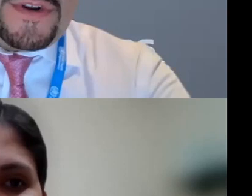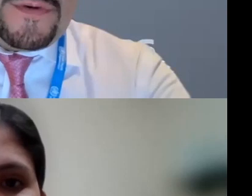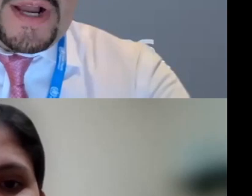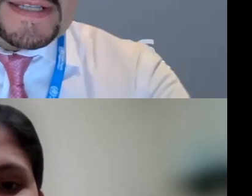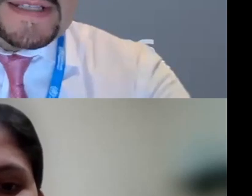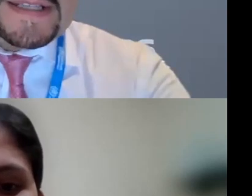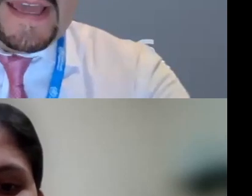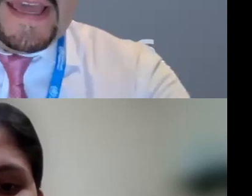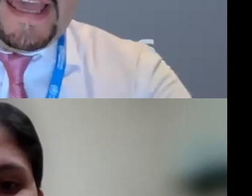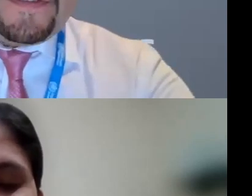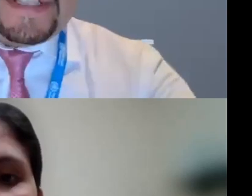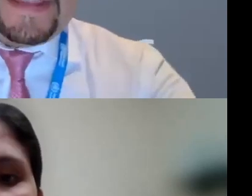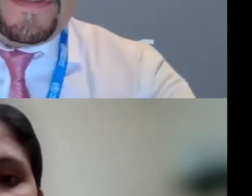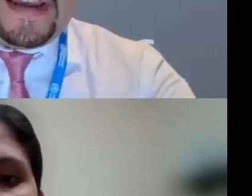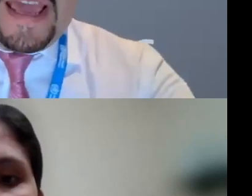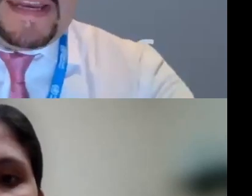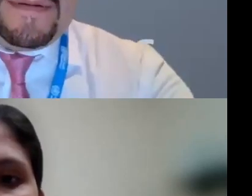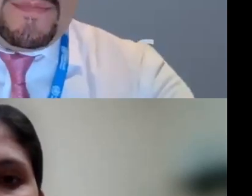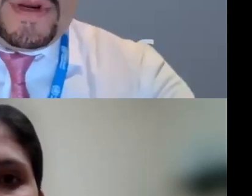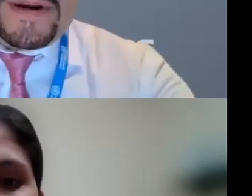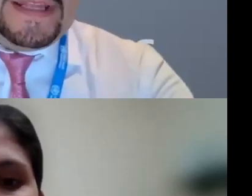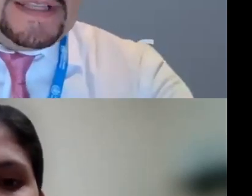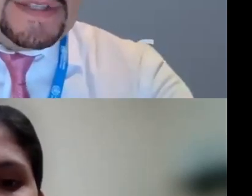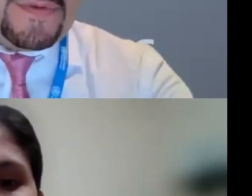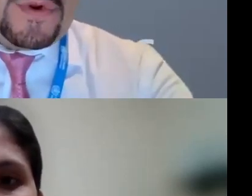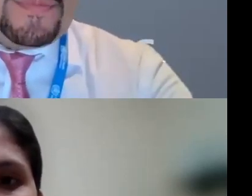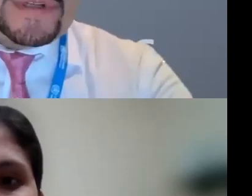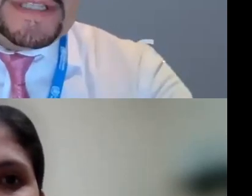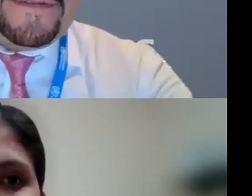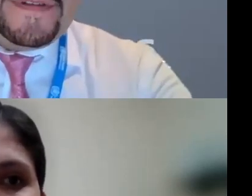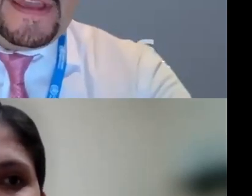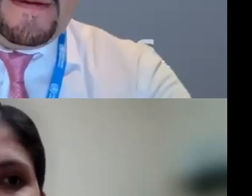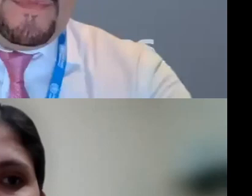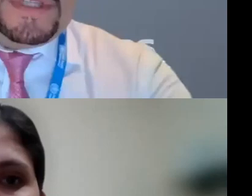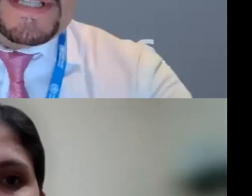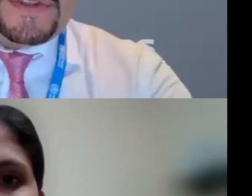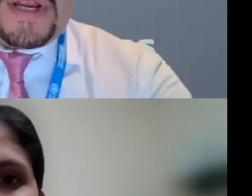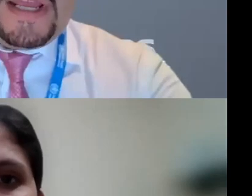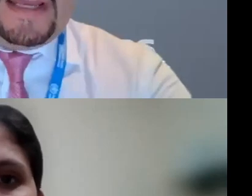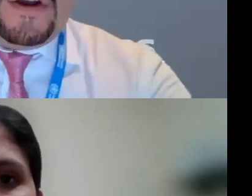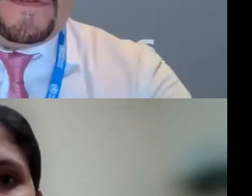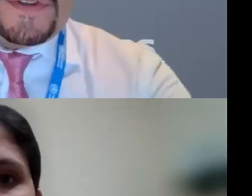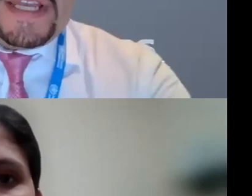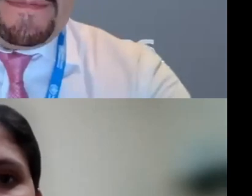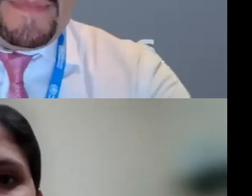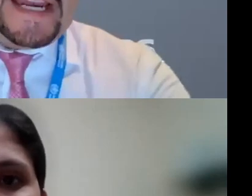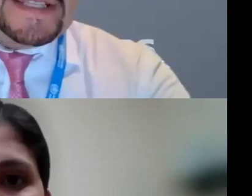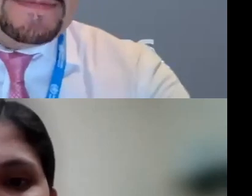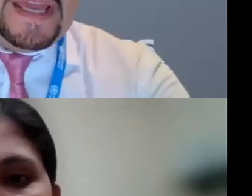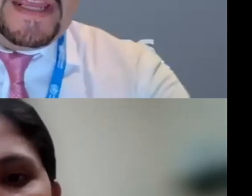broader scope of hazards and addressing underlying vulnerabilities through comprehensive, multisectoral, and whole of